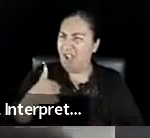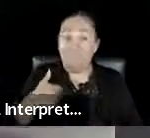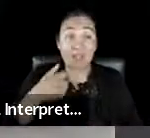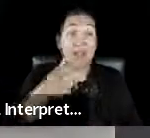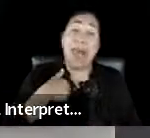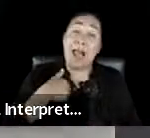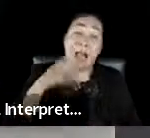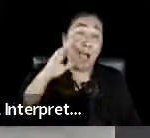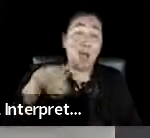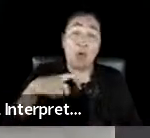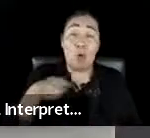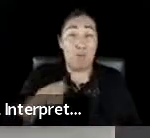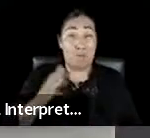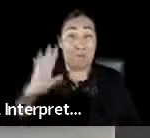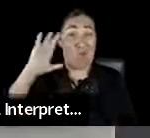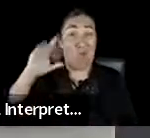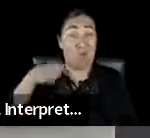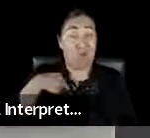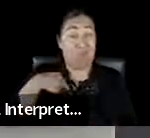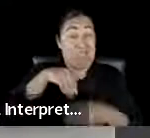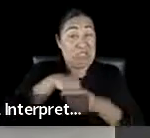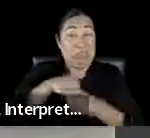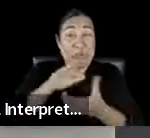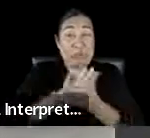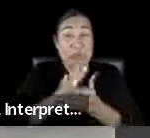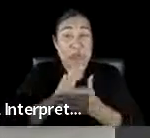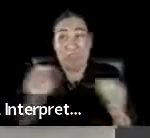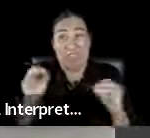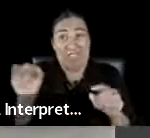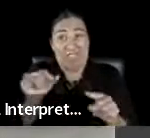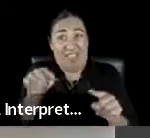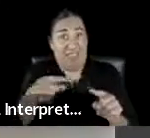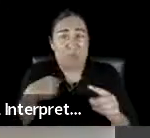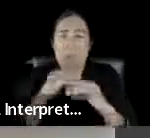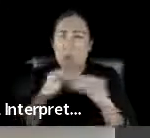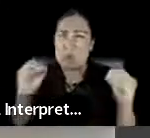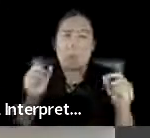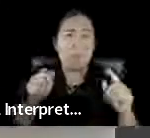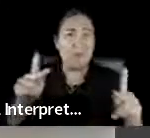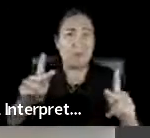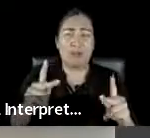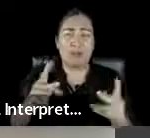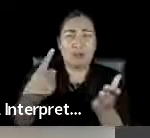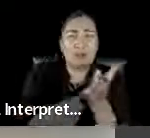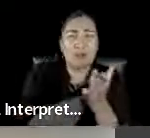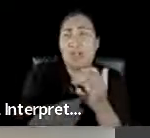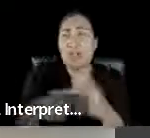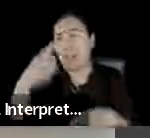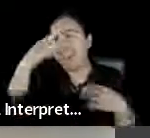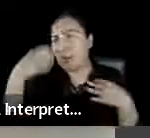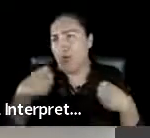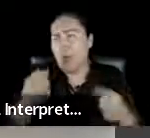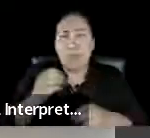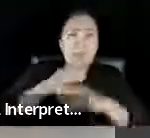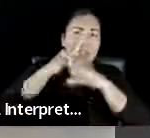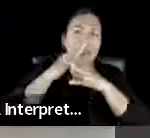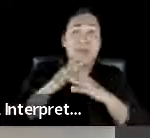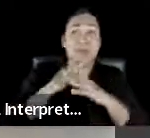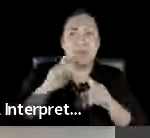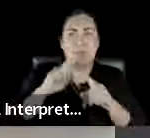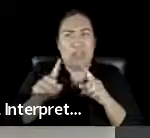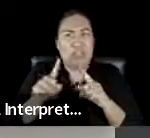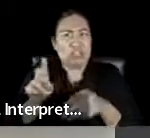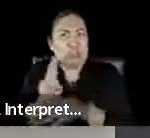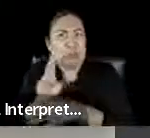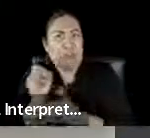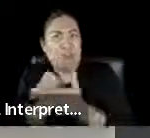like this. We didn't have an opportunity to talk about mental health or suicide prevention, let alone to do it through art. So, yeah, we're so proud of our